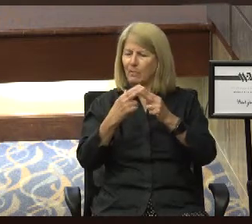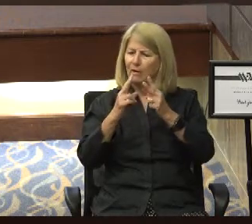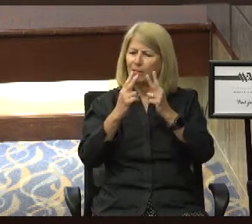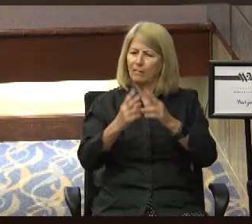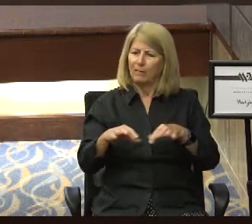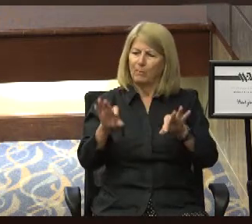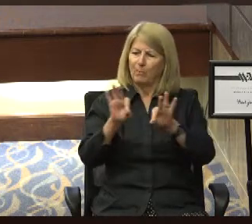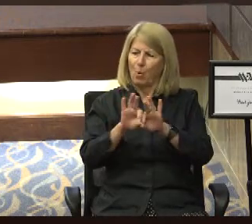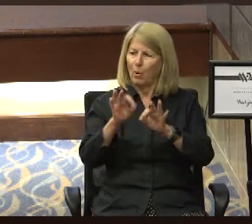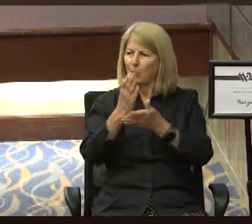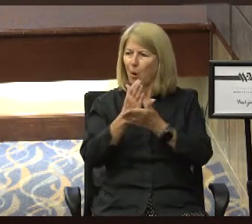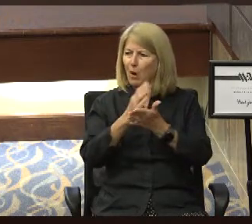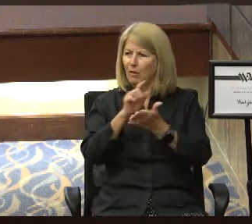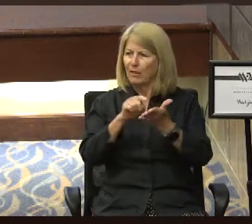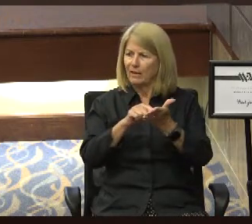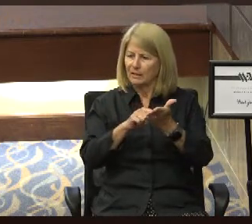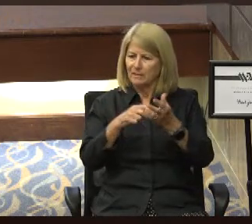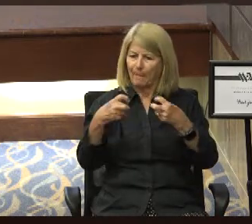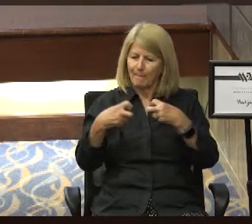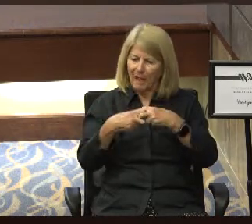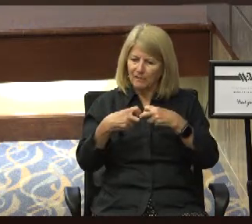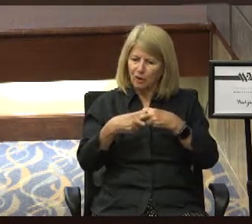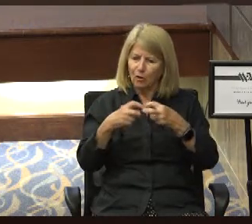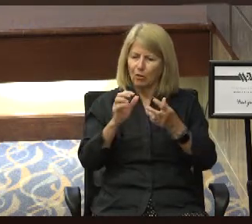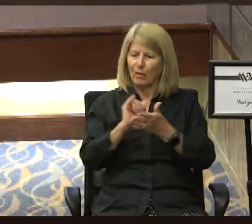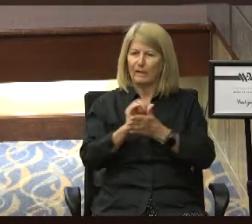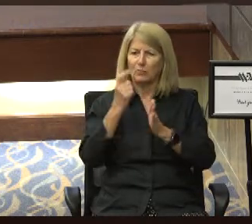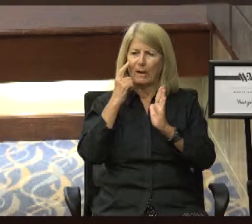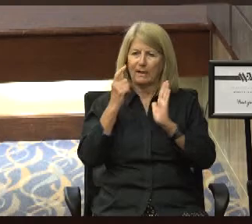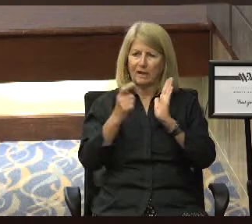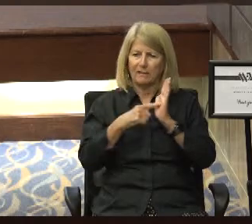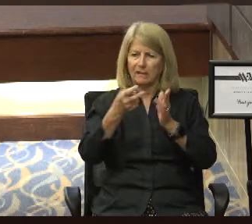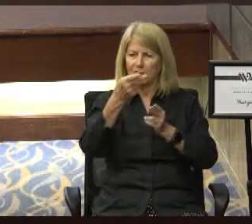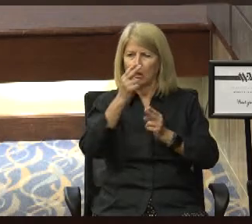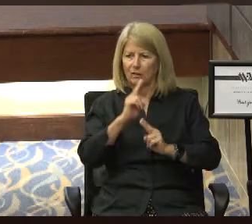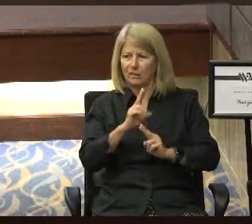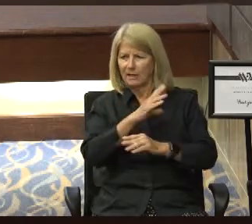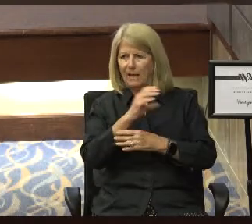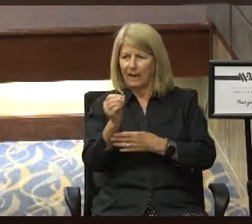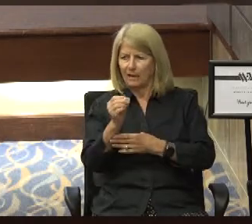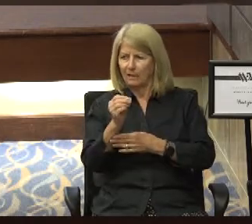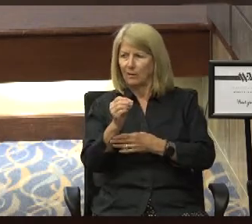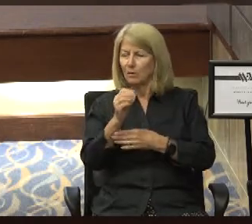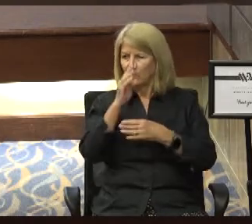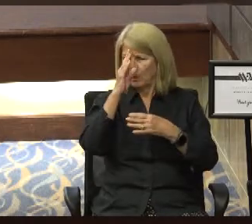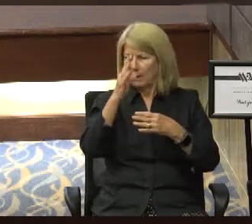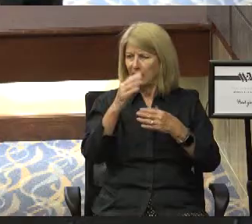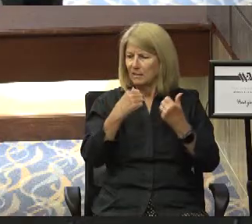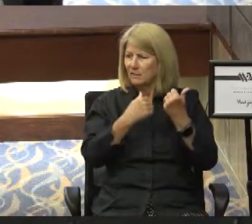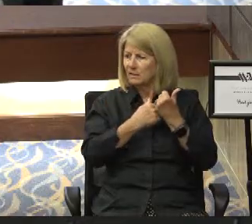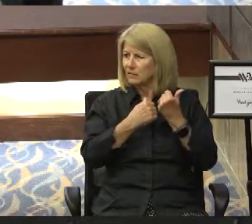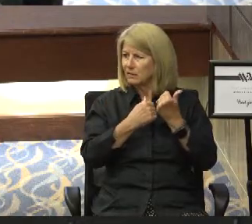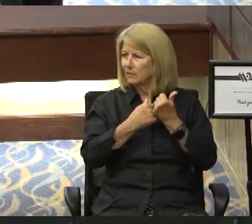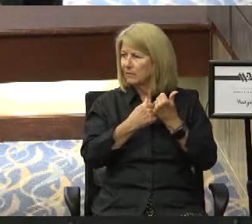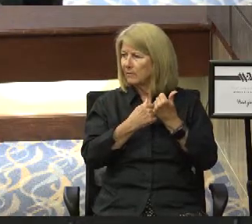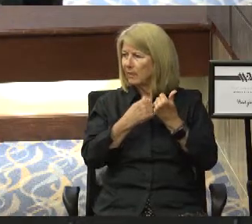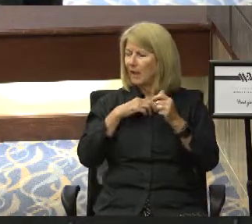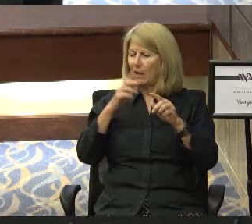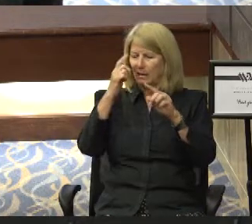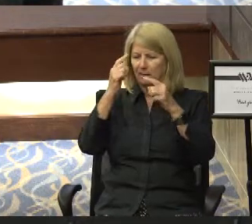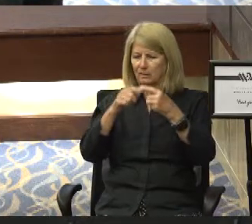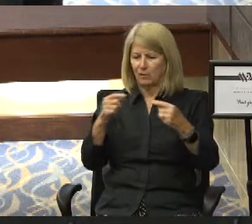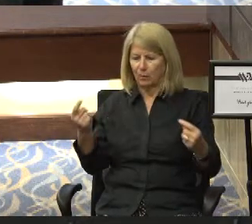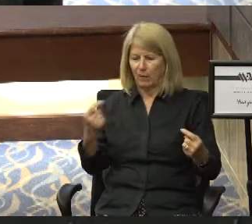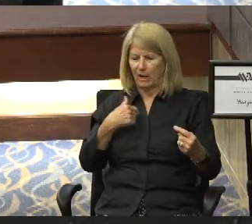crucial piece in this puzzle that is worth recognizing and honoring and creating space for. Totally. Kelly, I disagree there.